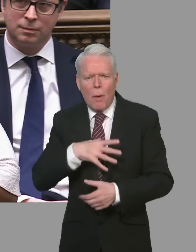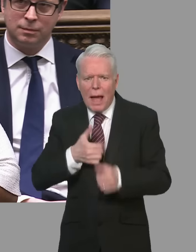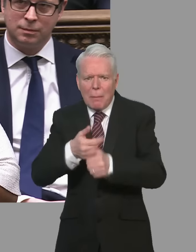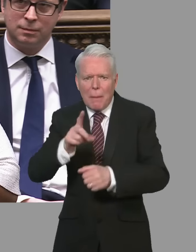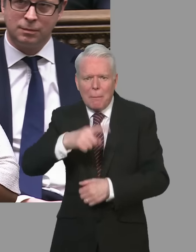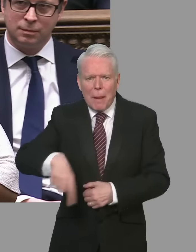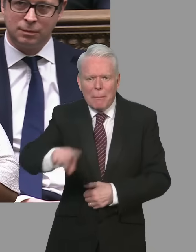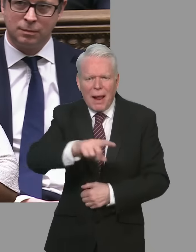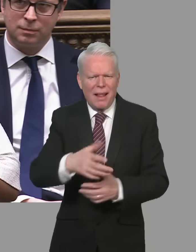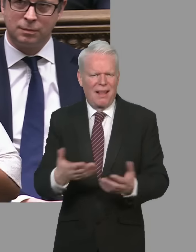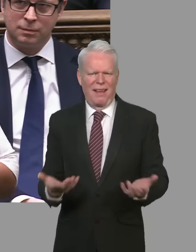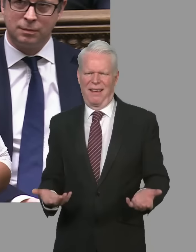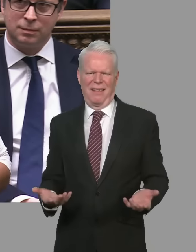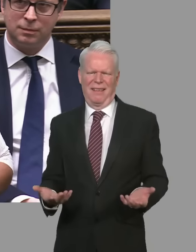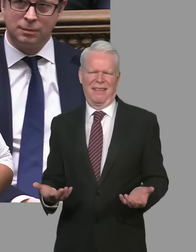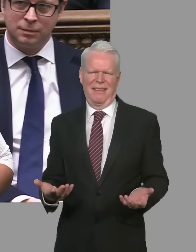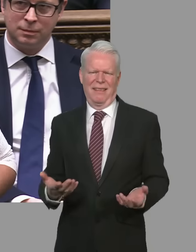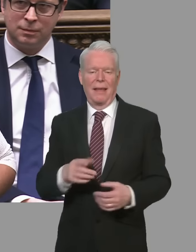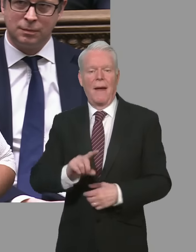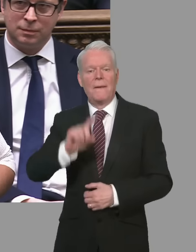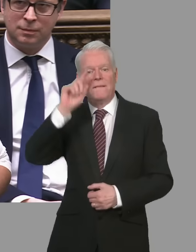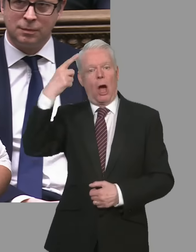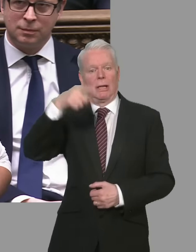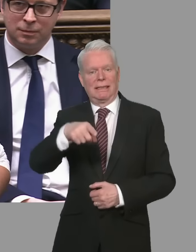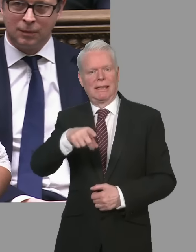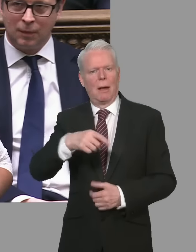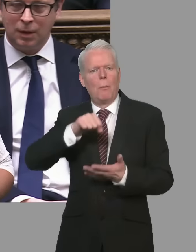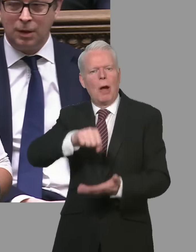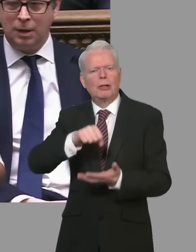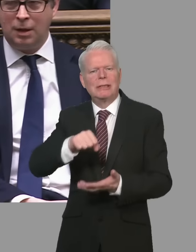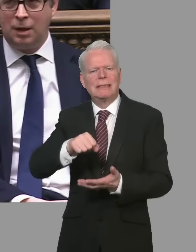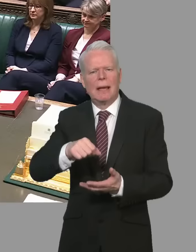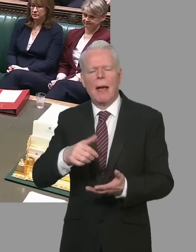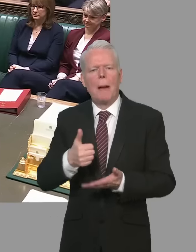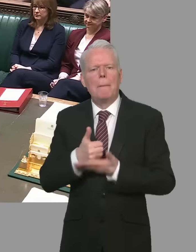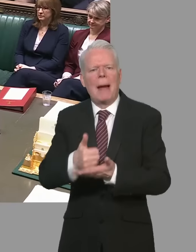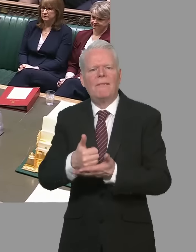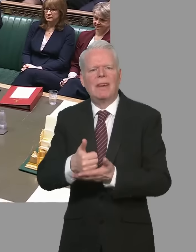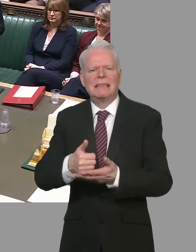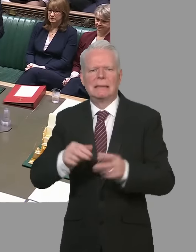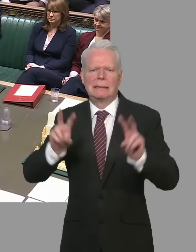they've given up being the Labour Party and they're now just the welfare party?